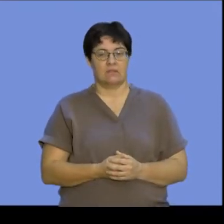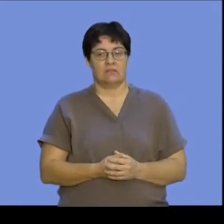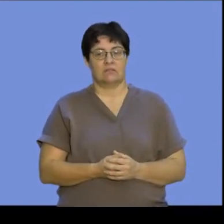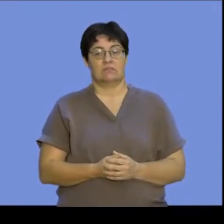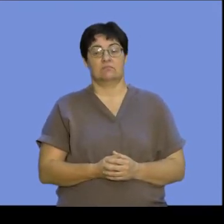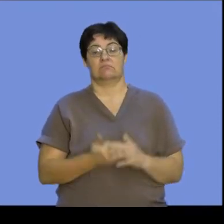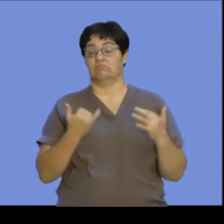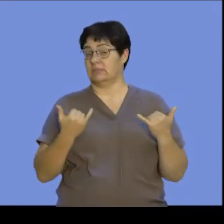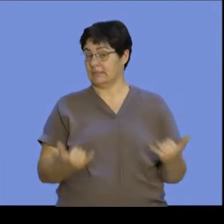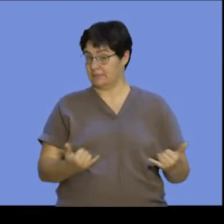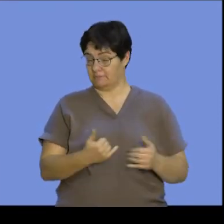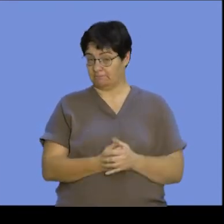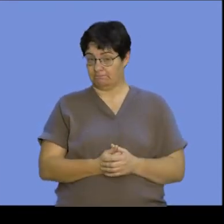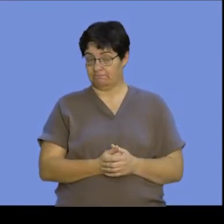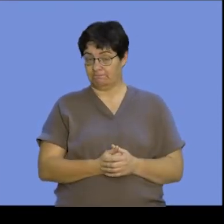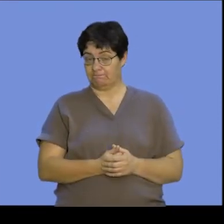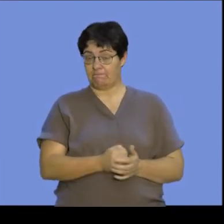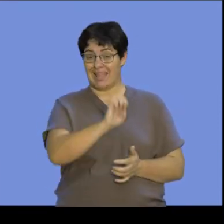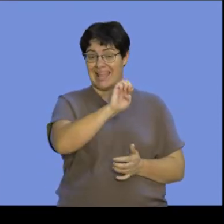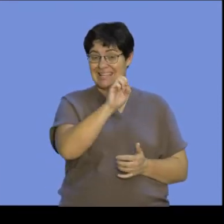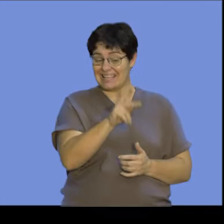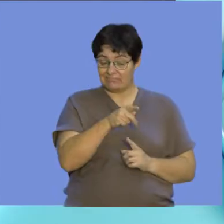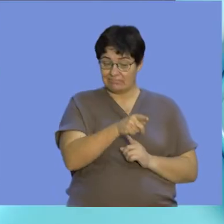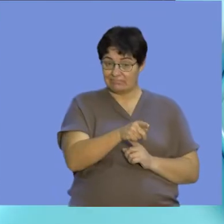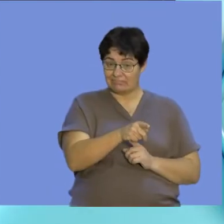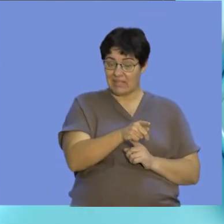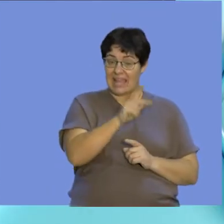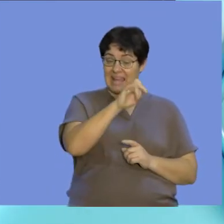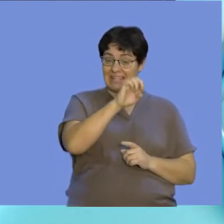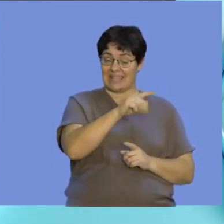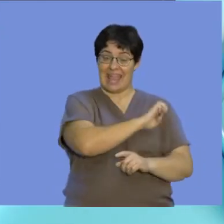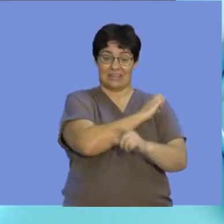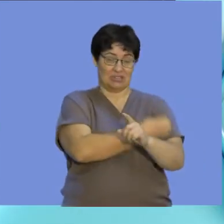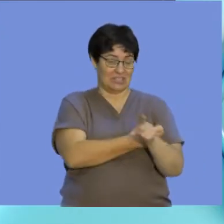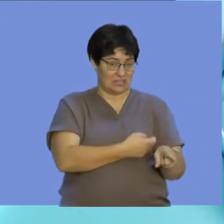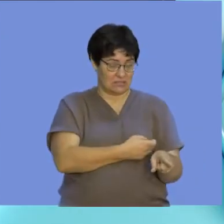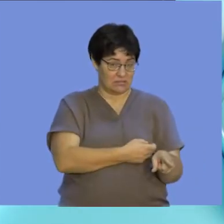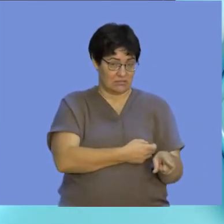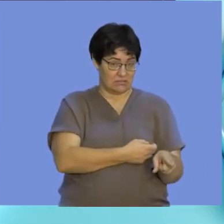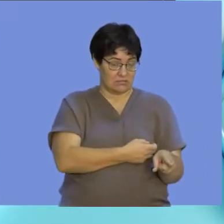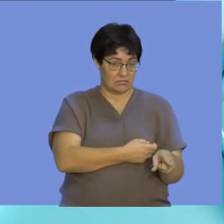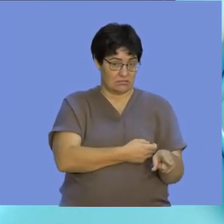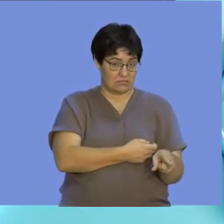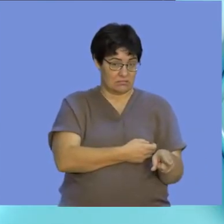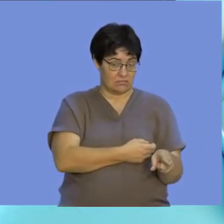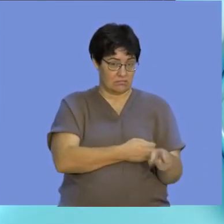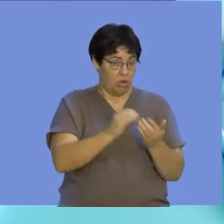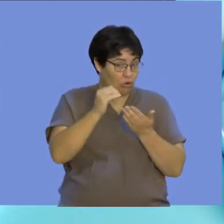now, is kinetic energy always